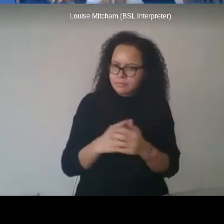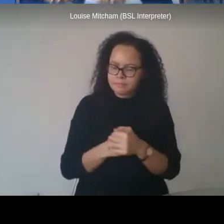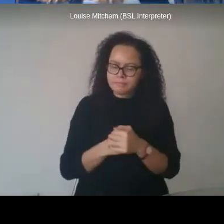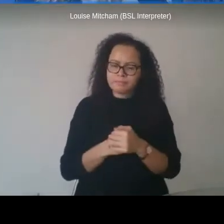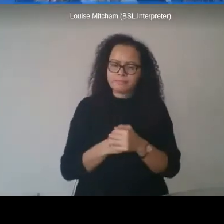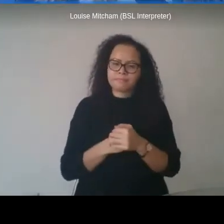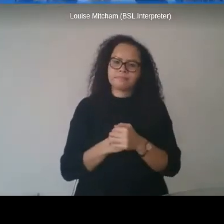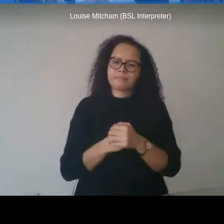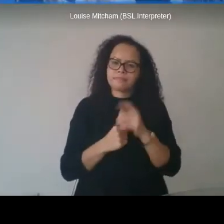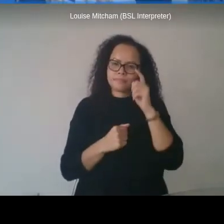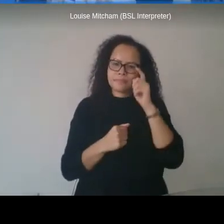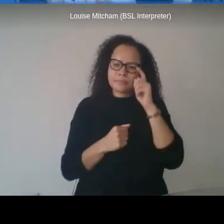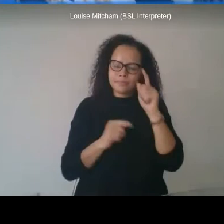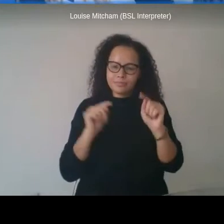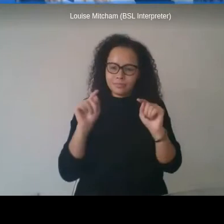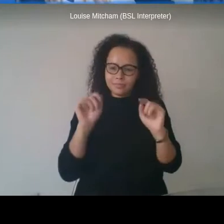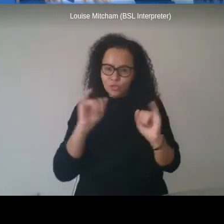Go ahead.